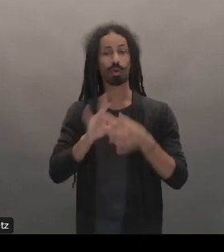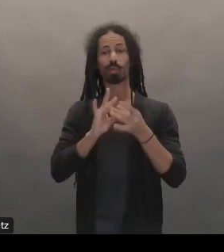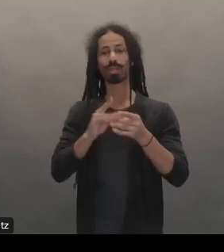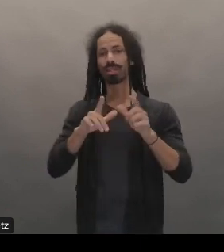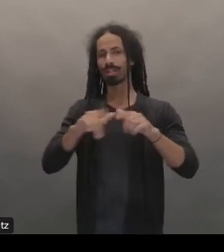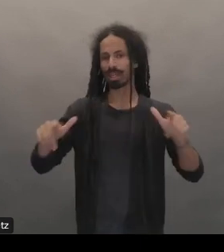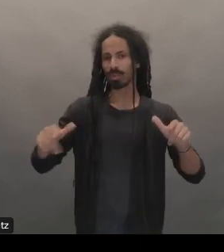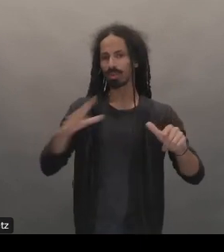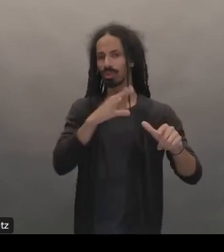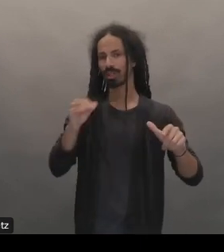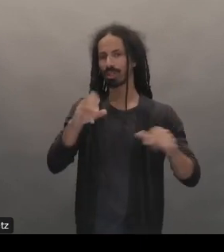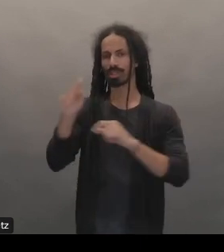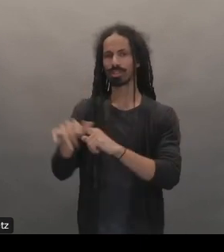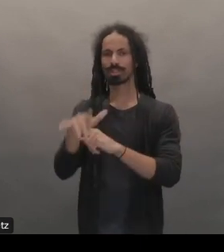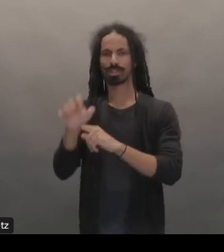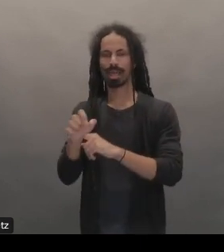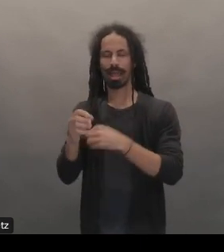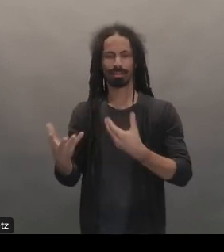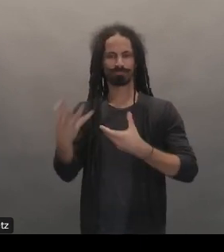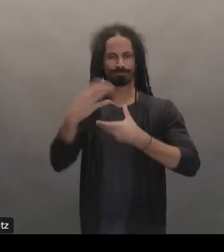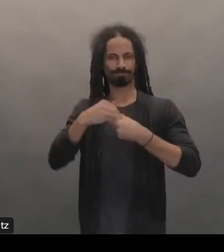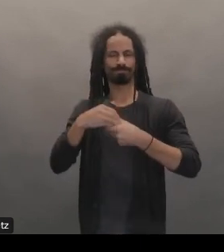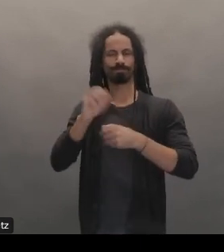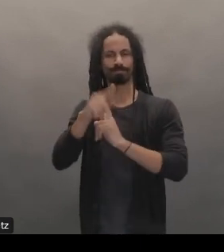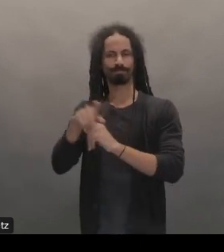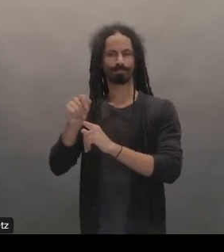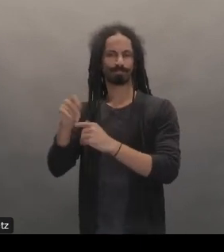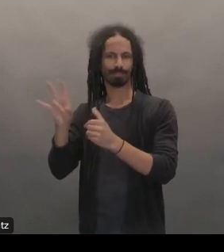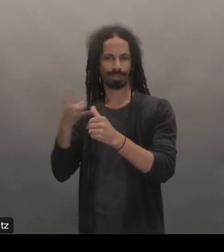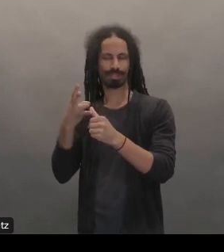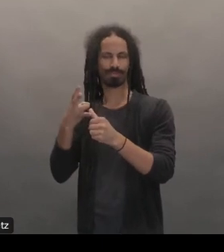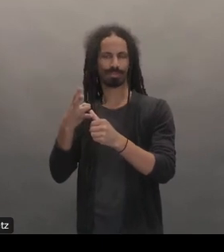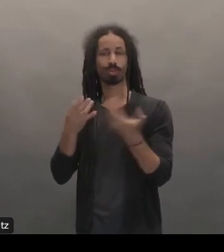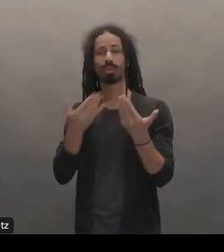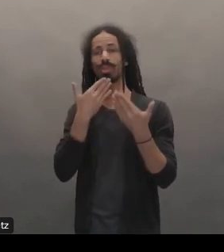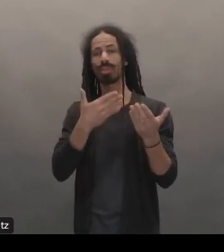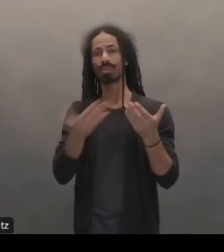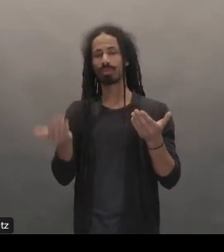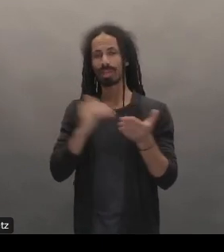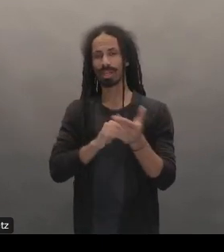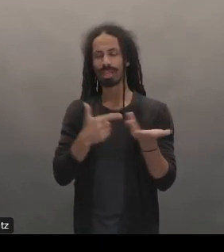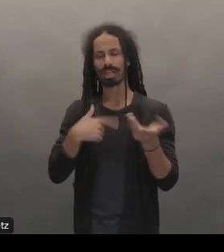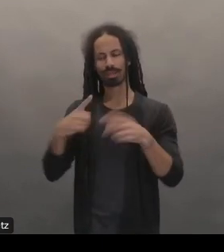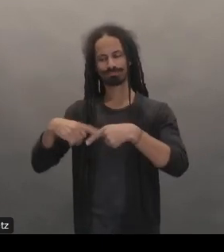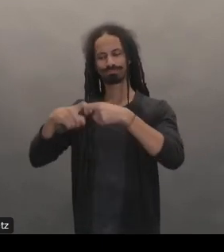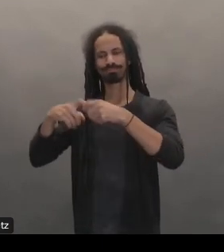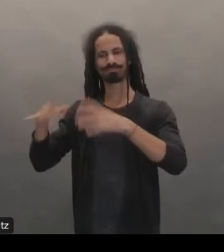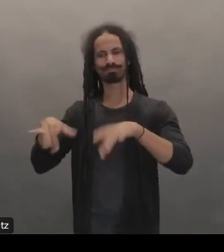style within APA 7. So thank you again. I'll pause the recording here.